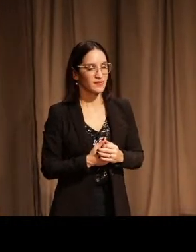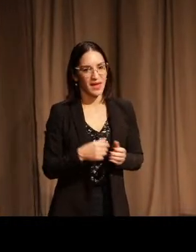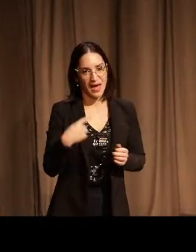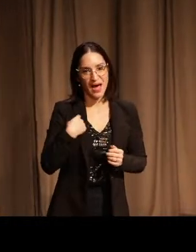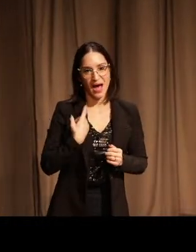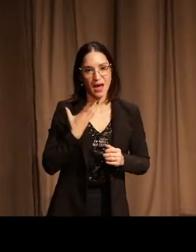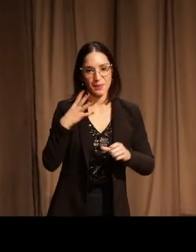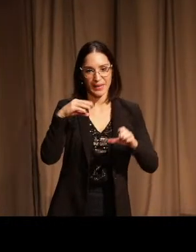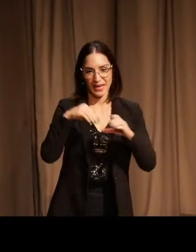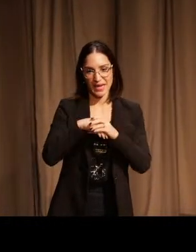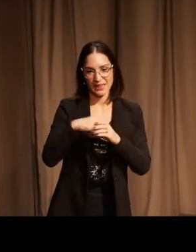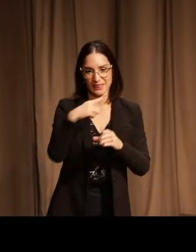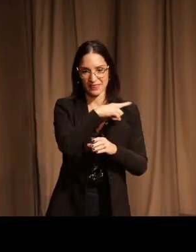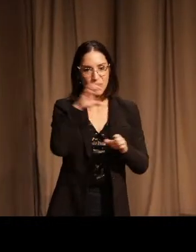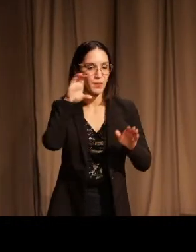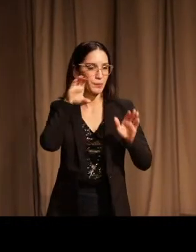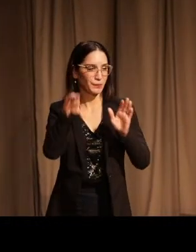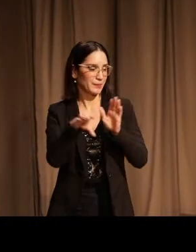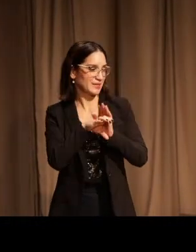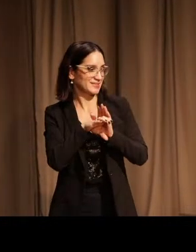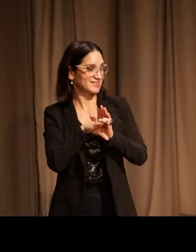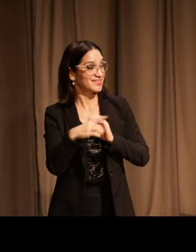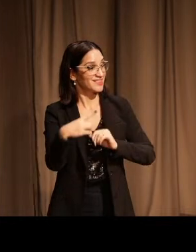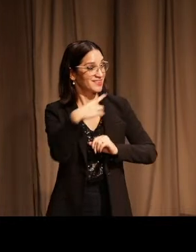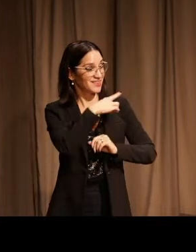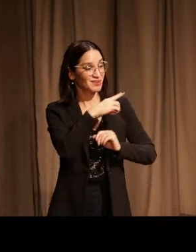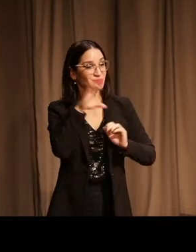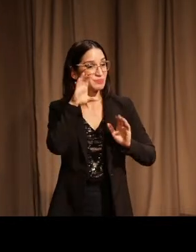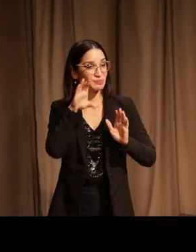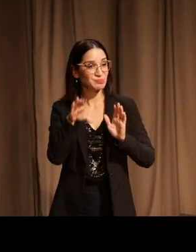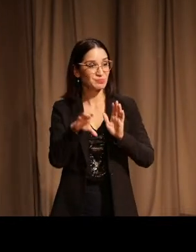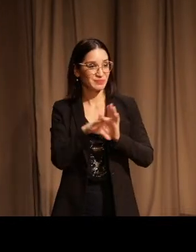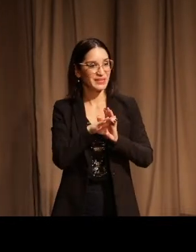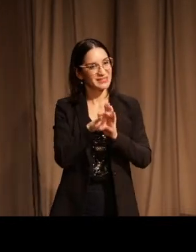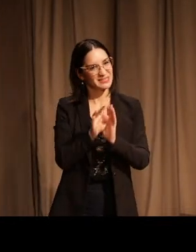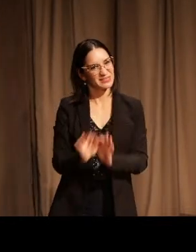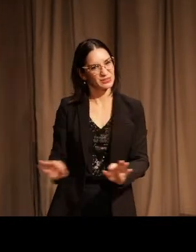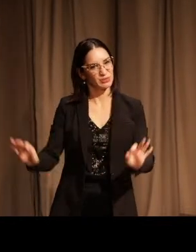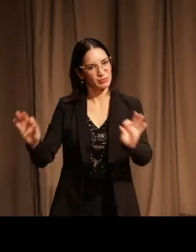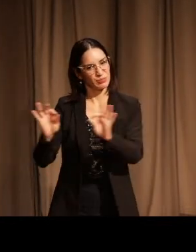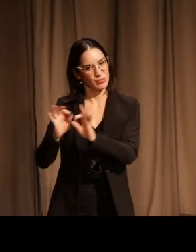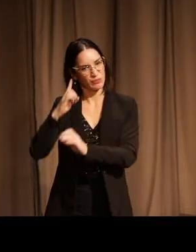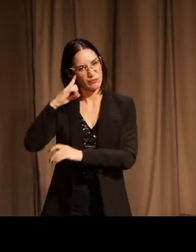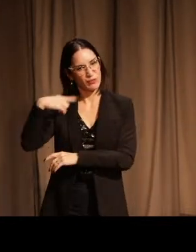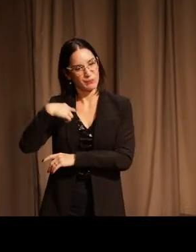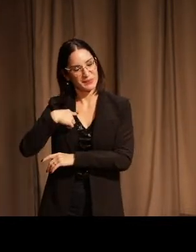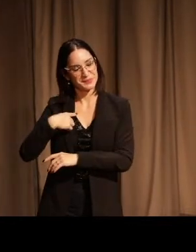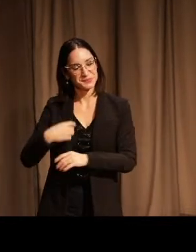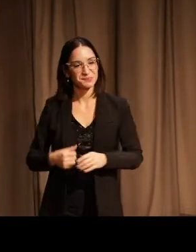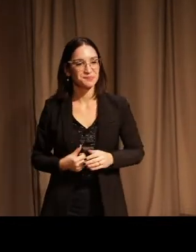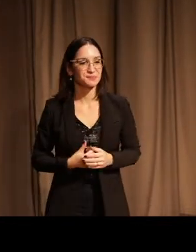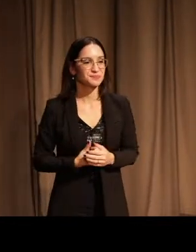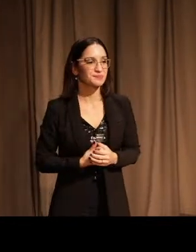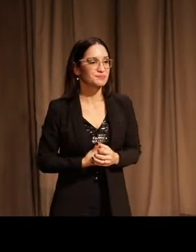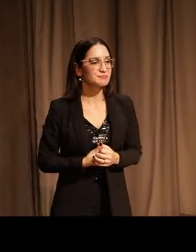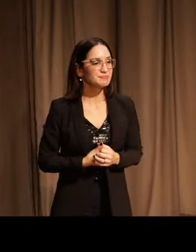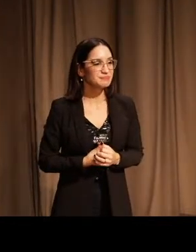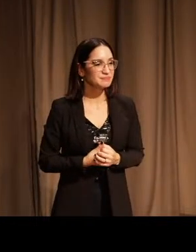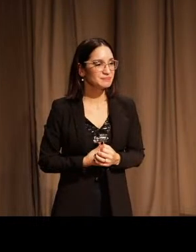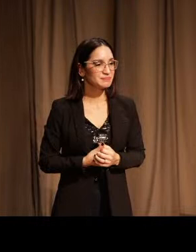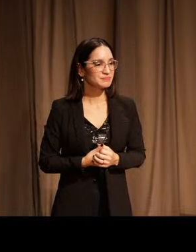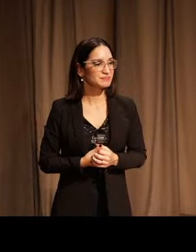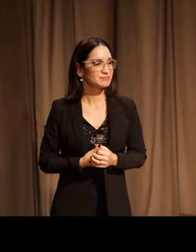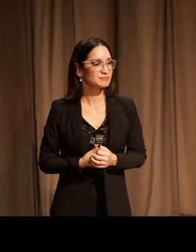So I want to talk about this painting because I think it's important for me. And